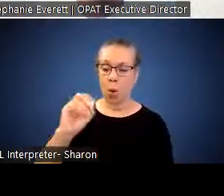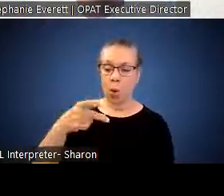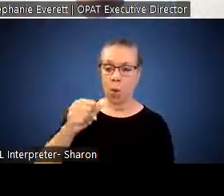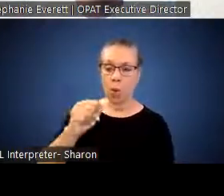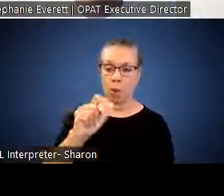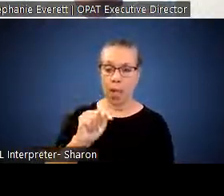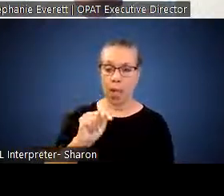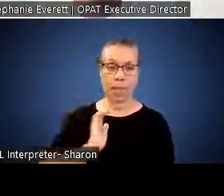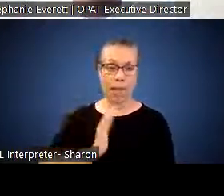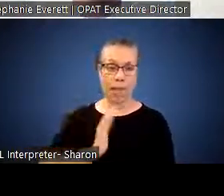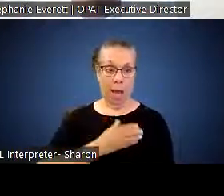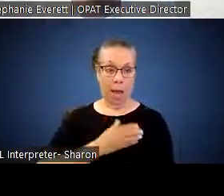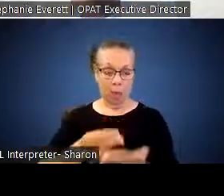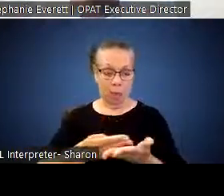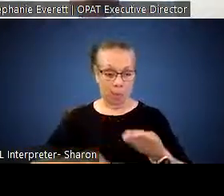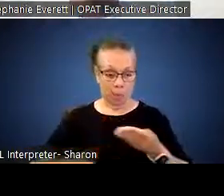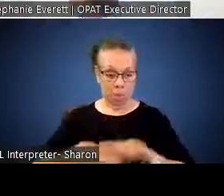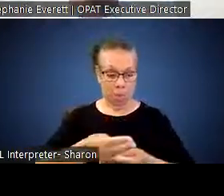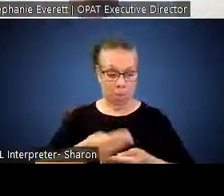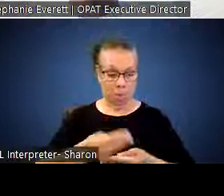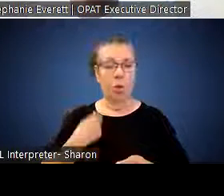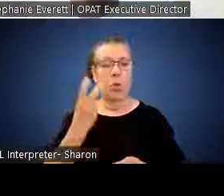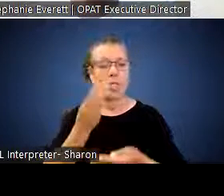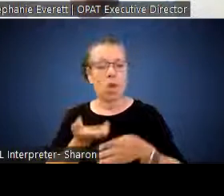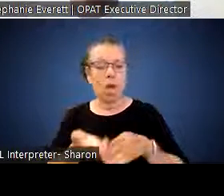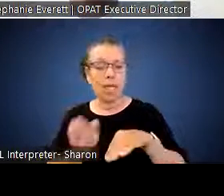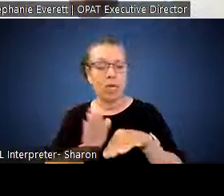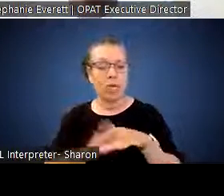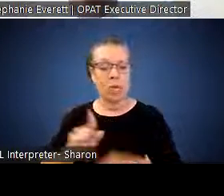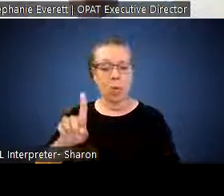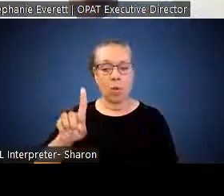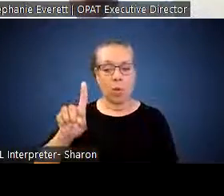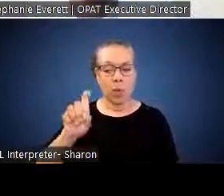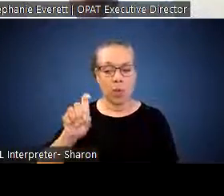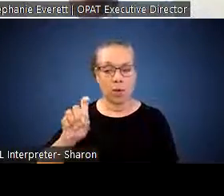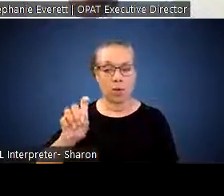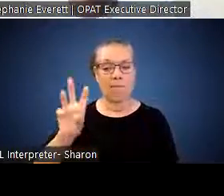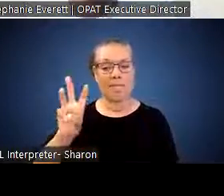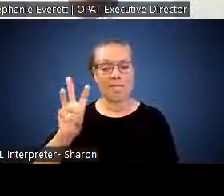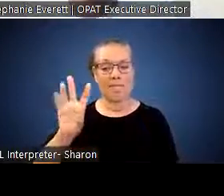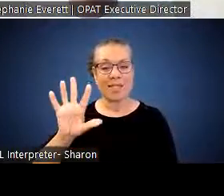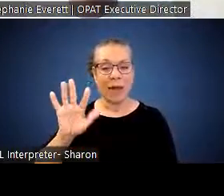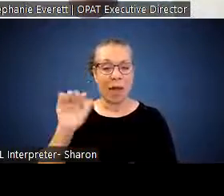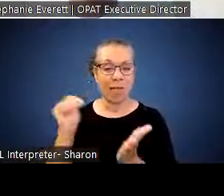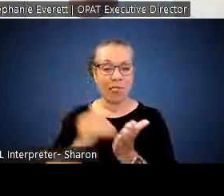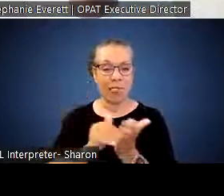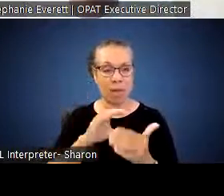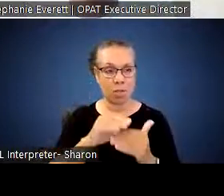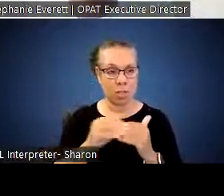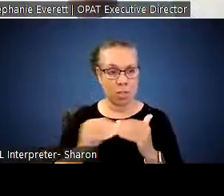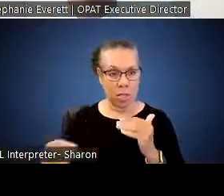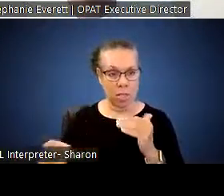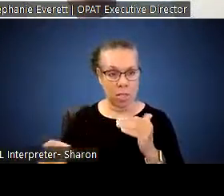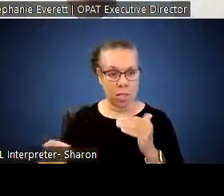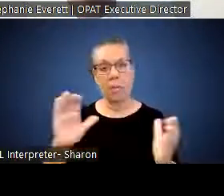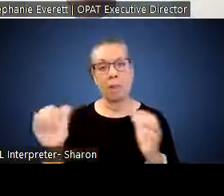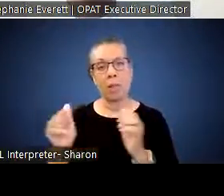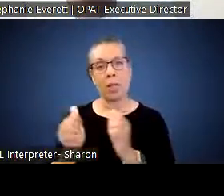is concerned, we saw an increase of $165,000 comparative to